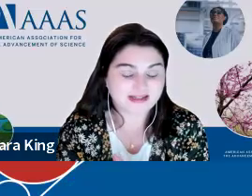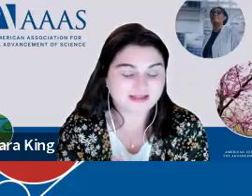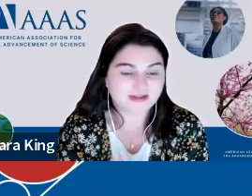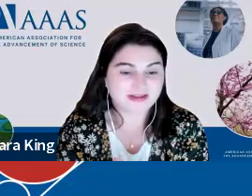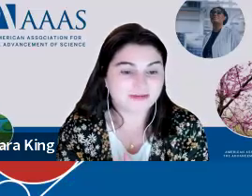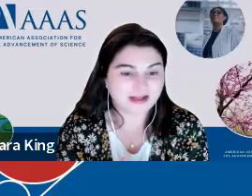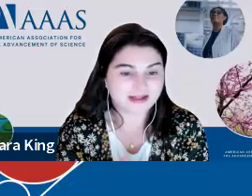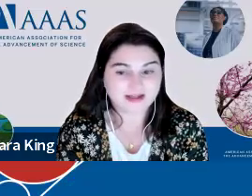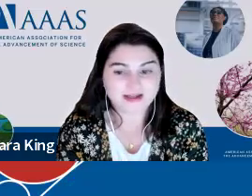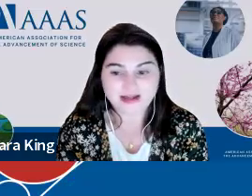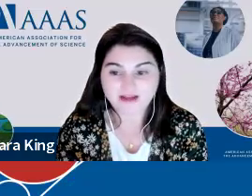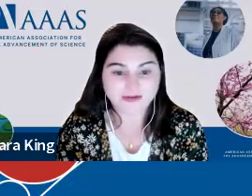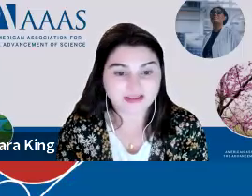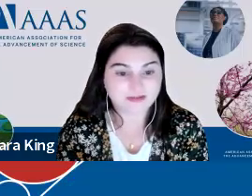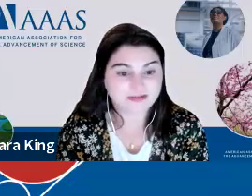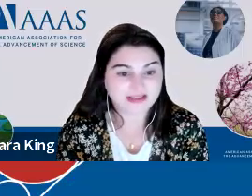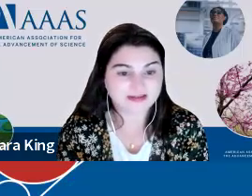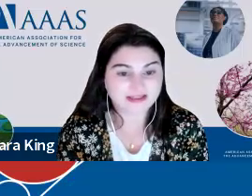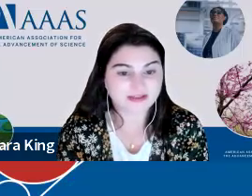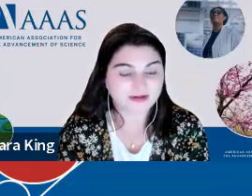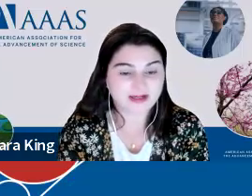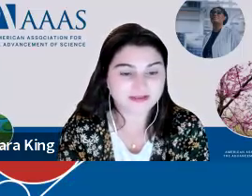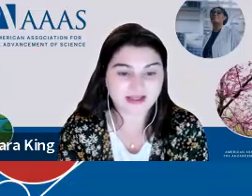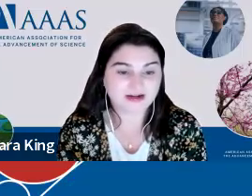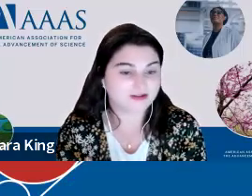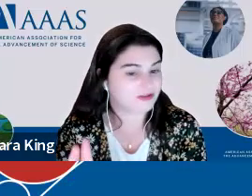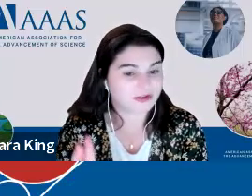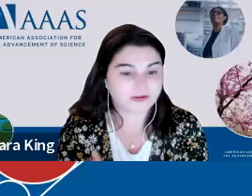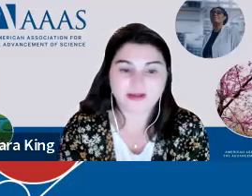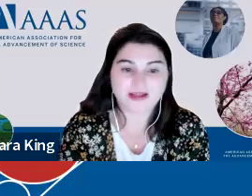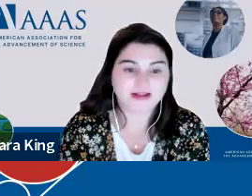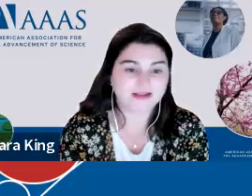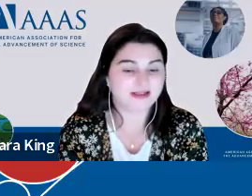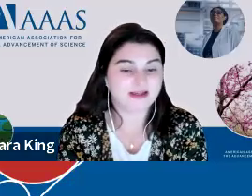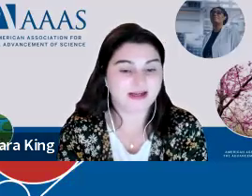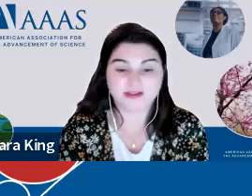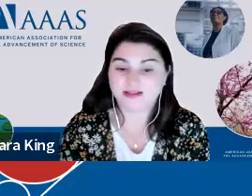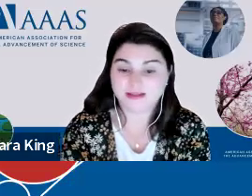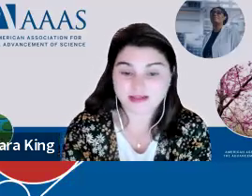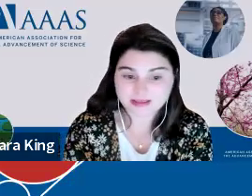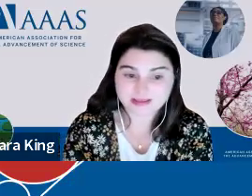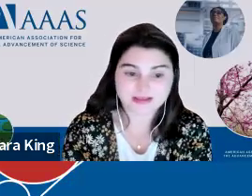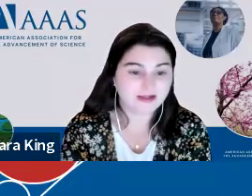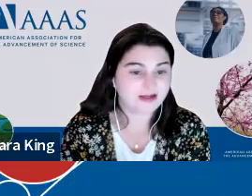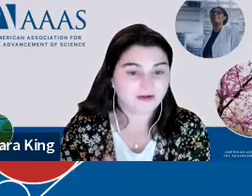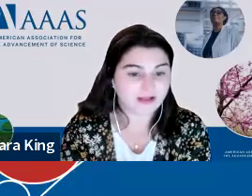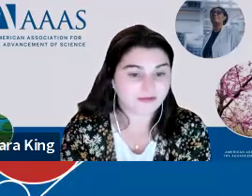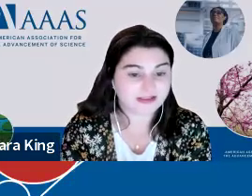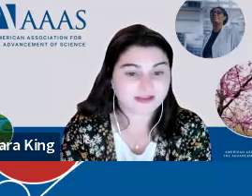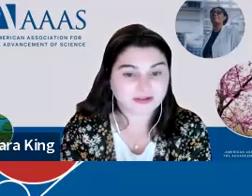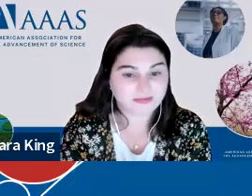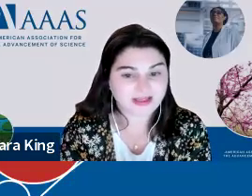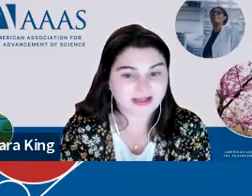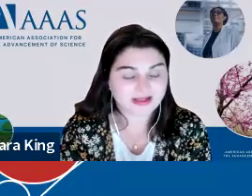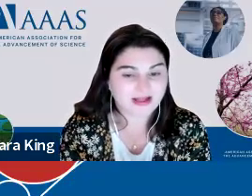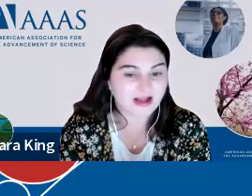stay connected with the rec. I posted on the website links to our website. You can join our mailing list, connect with us on LinkedIn, follow us